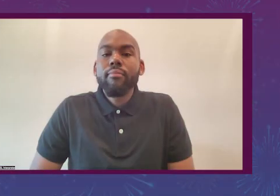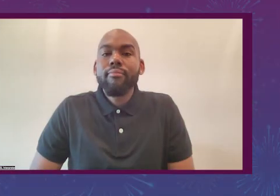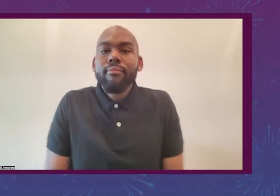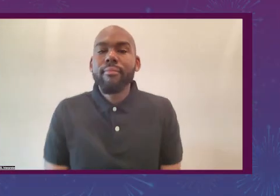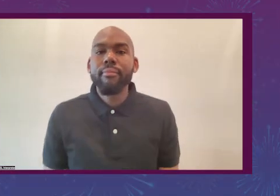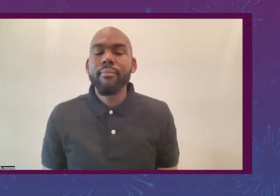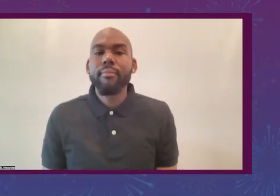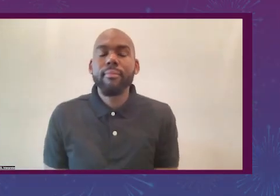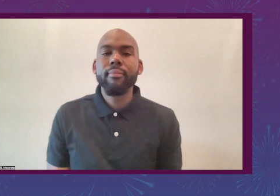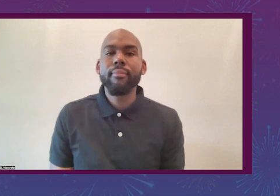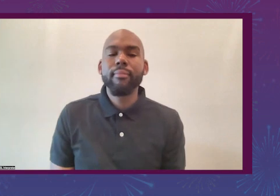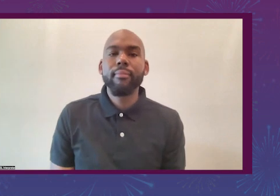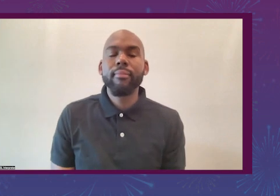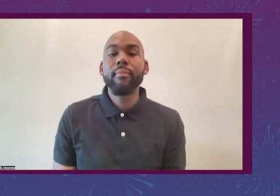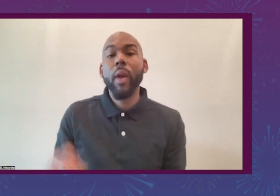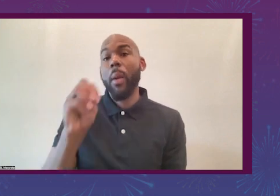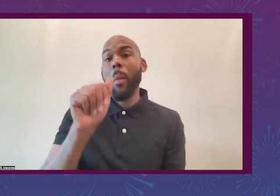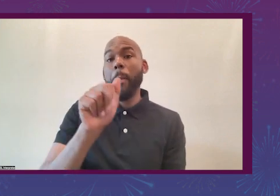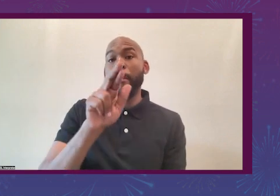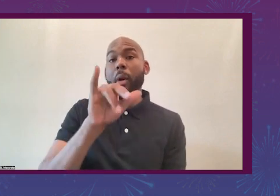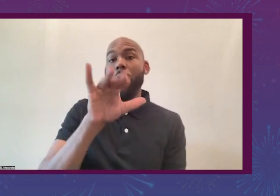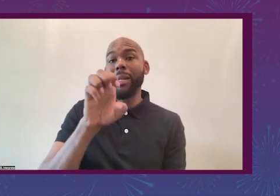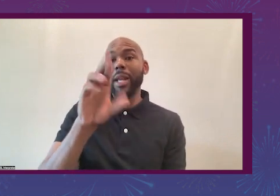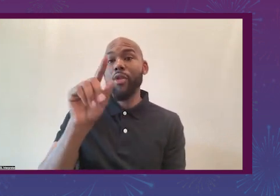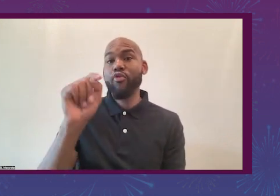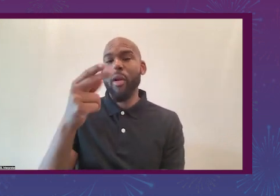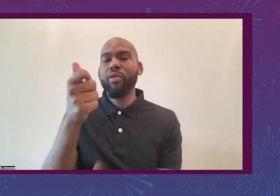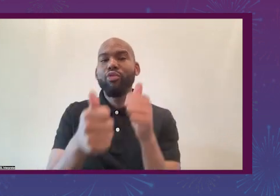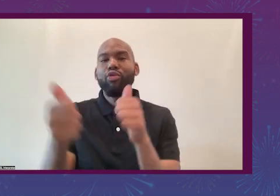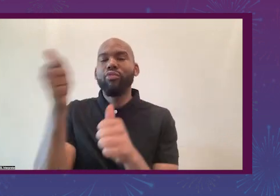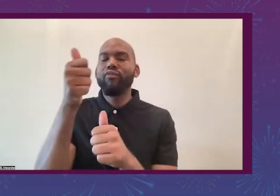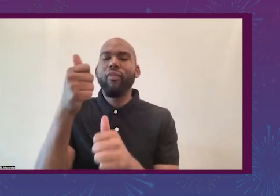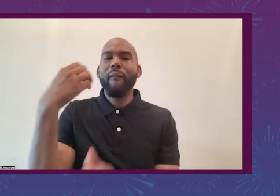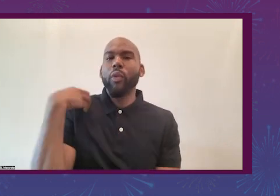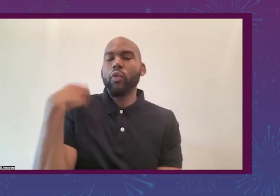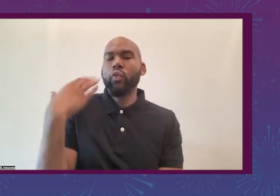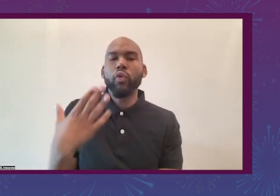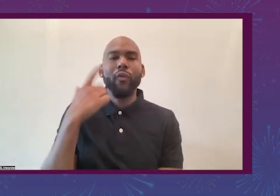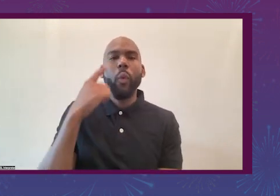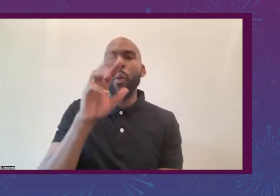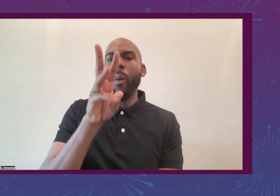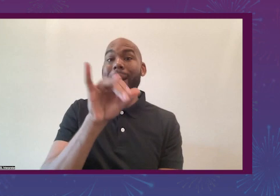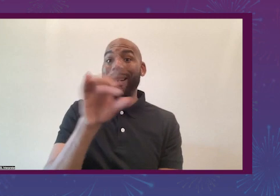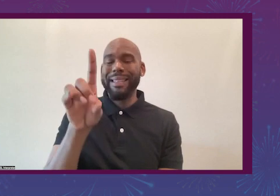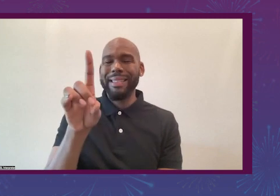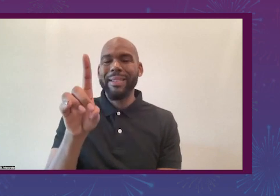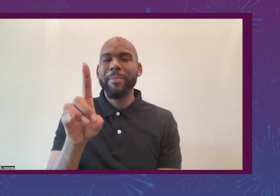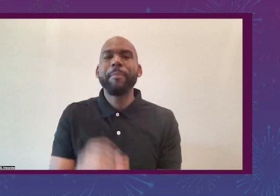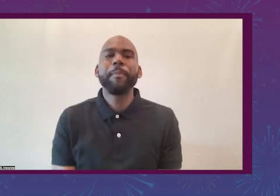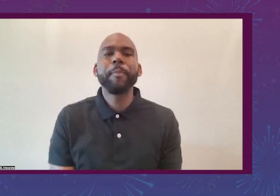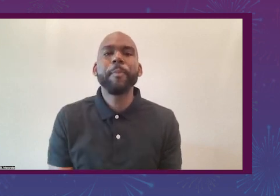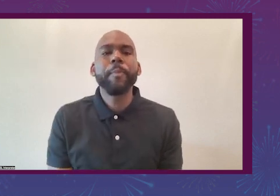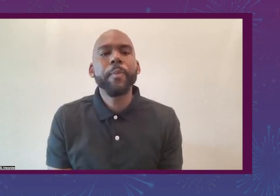Video leaves the screen. Marcy Roth, Executive Director and Chief Executive Officer, World Institute on